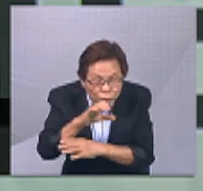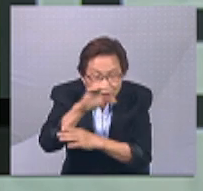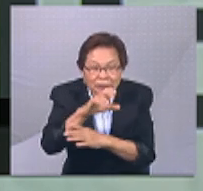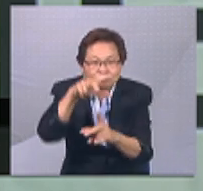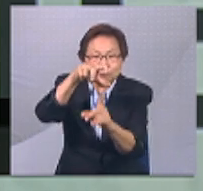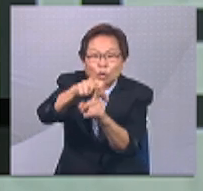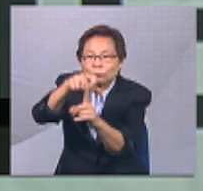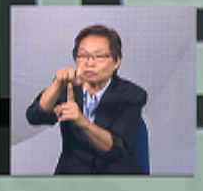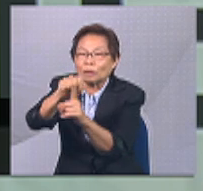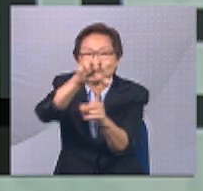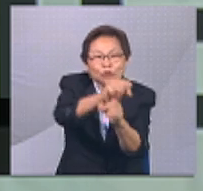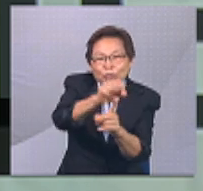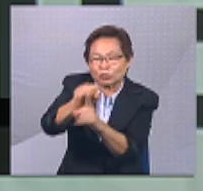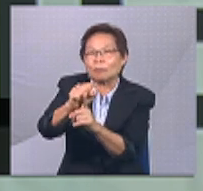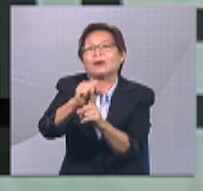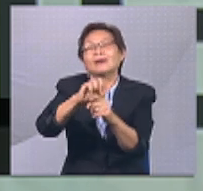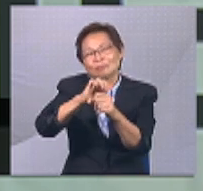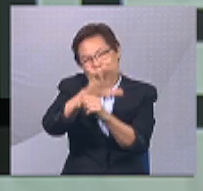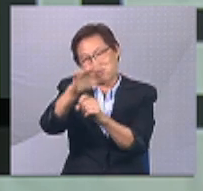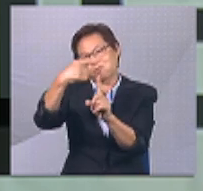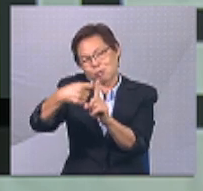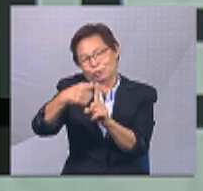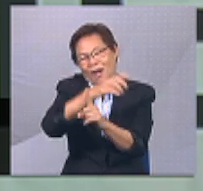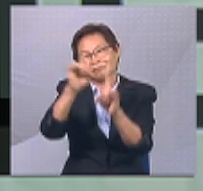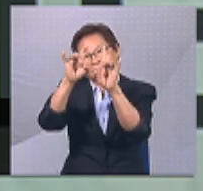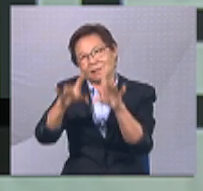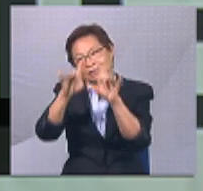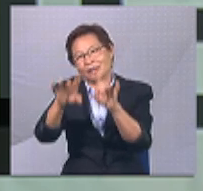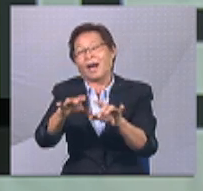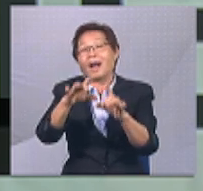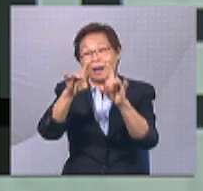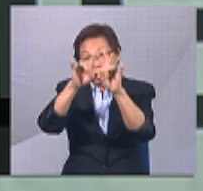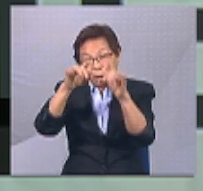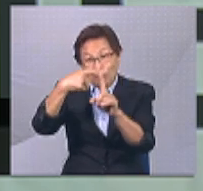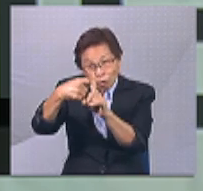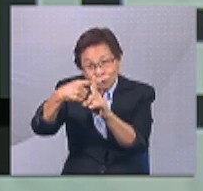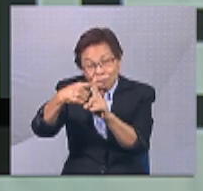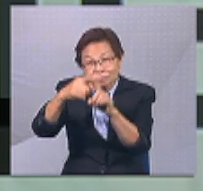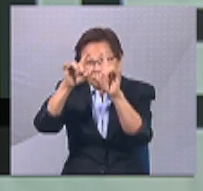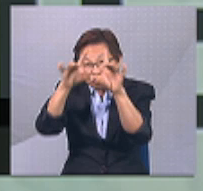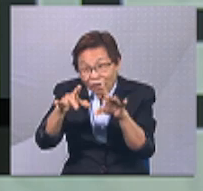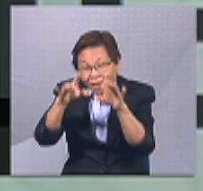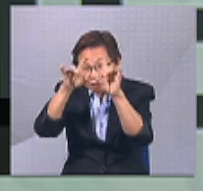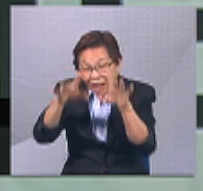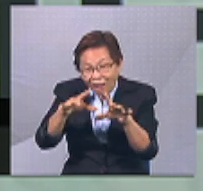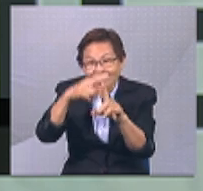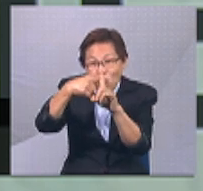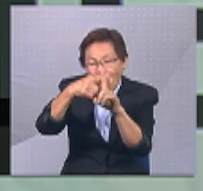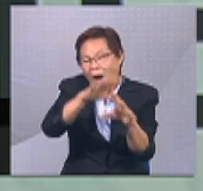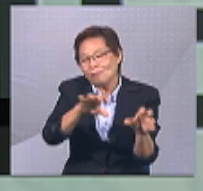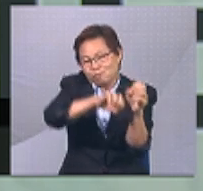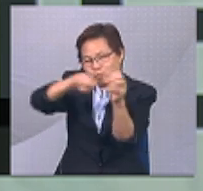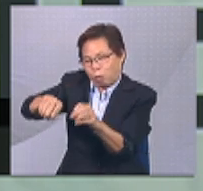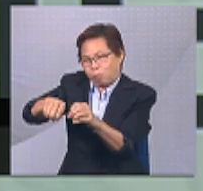those positive cases and test them and isolate them and treat them appropriately. So this is the action that we